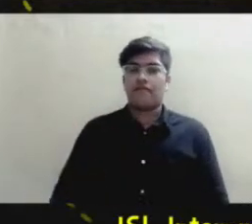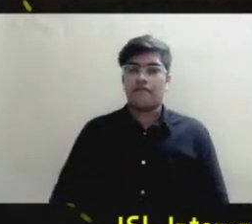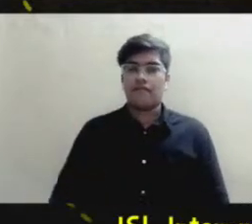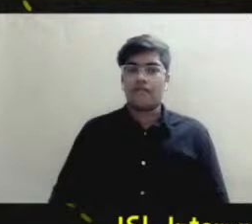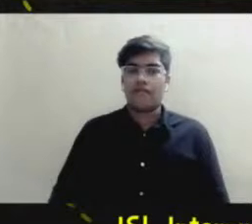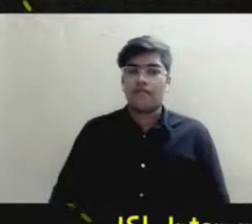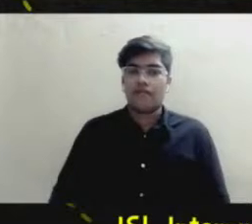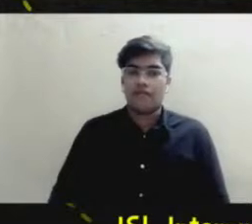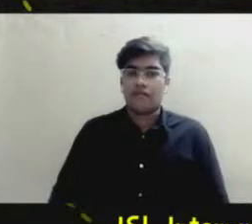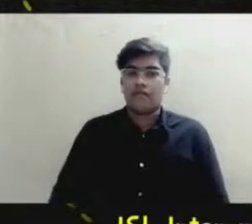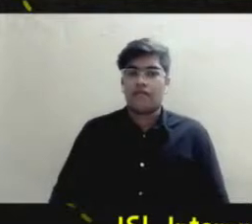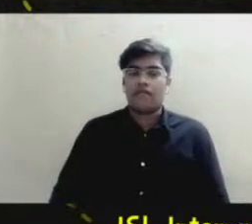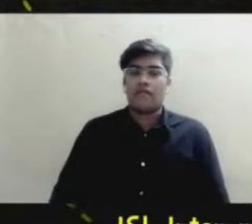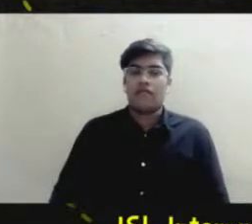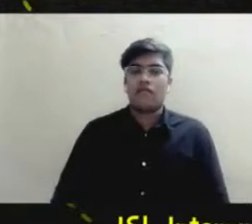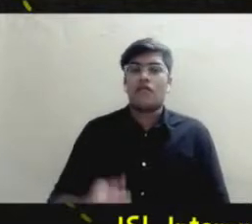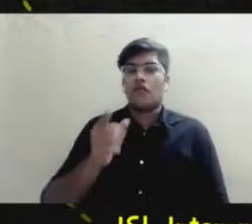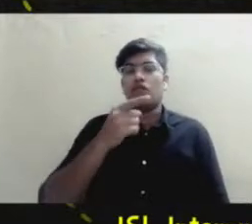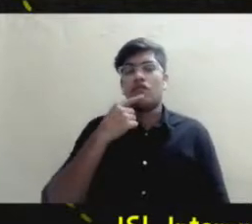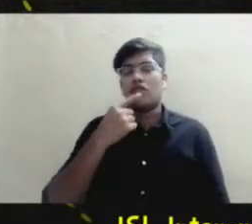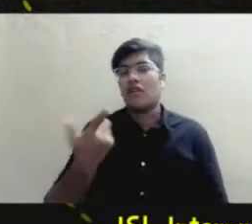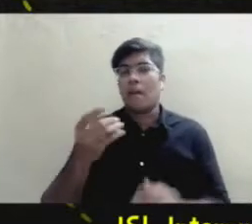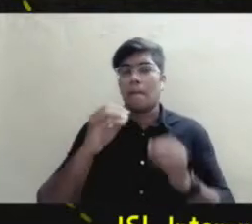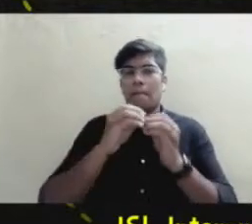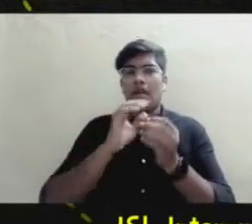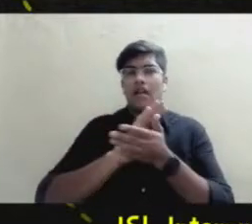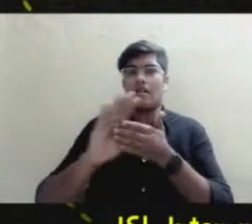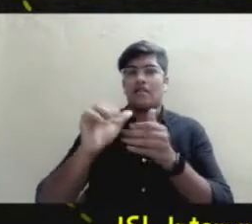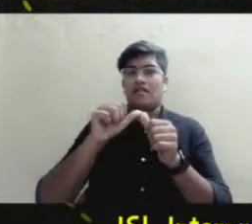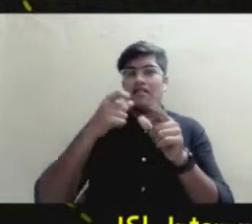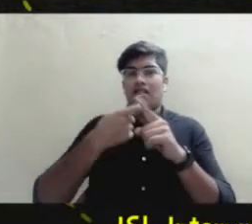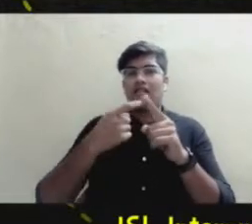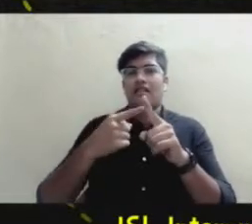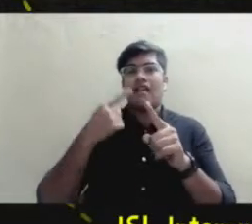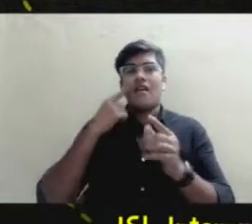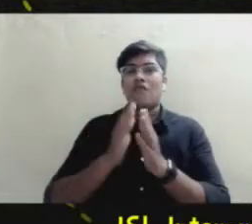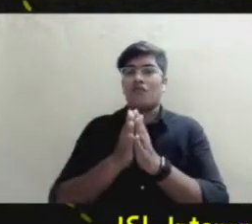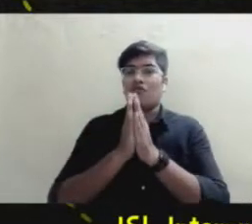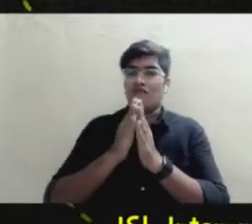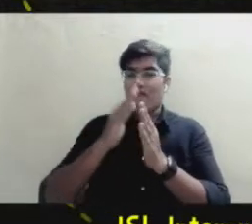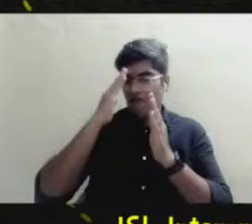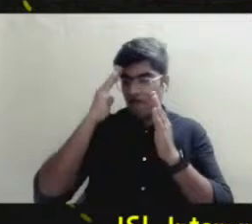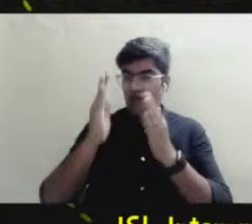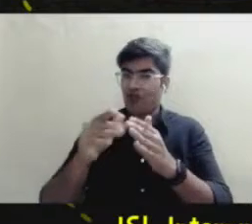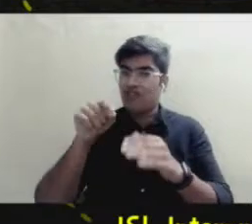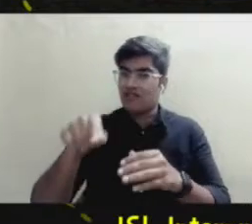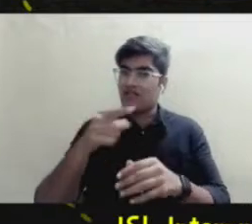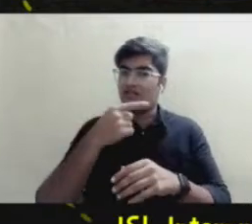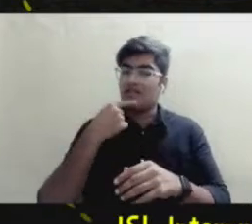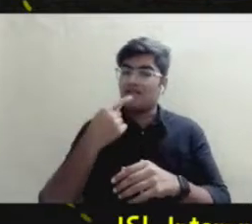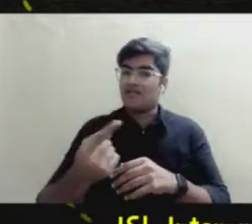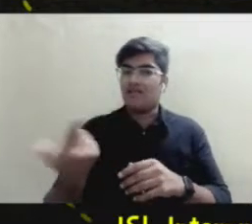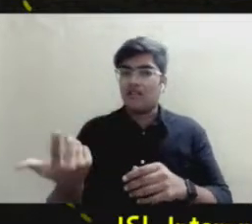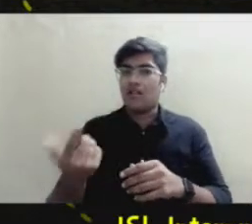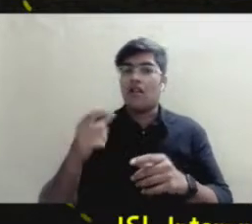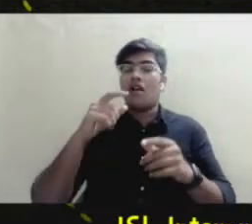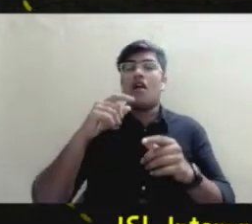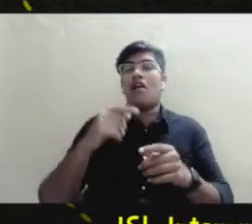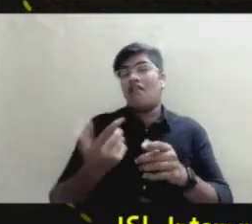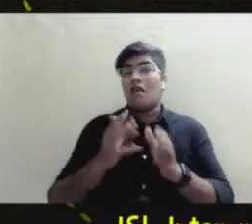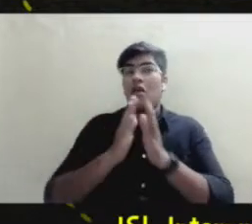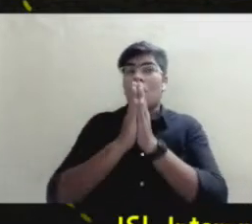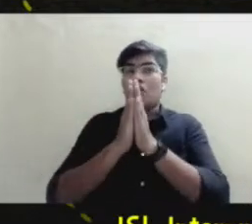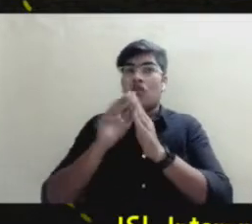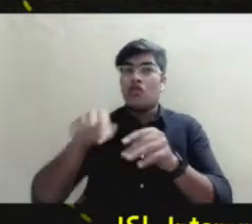did mention bhakti, and I feel in India, the idea of what is devotional is